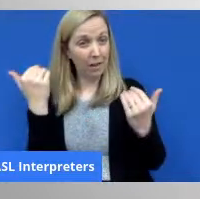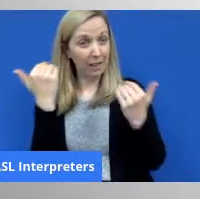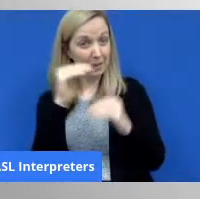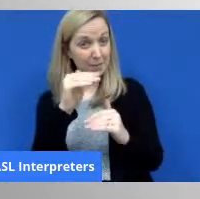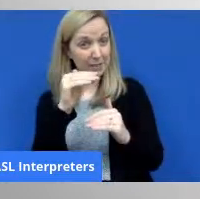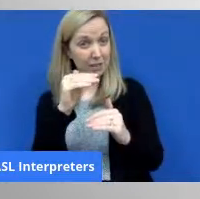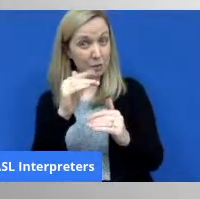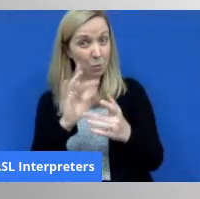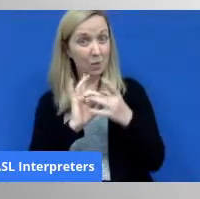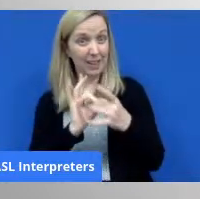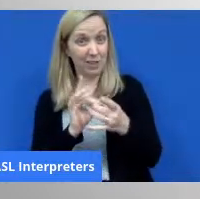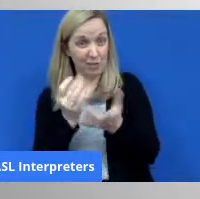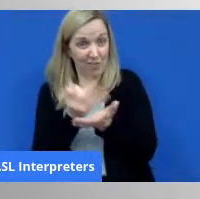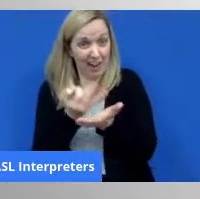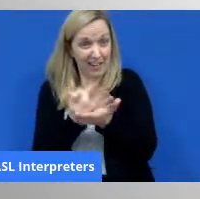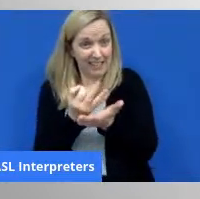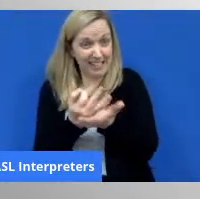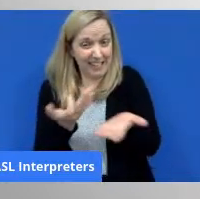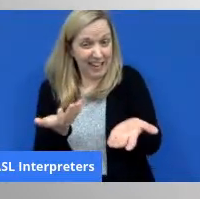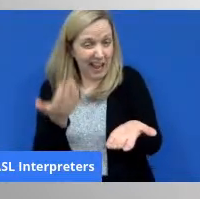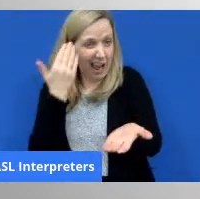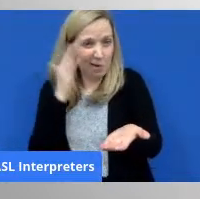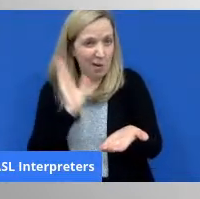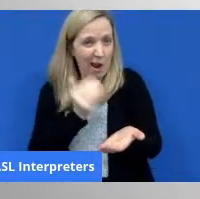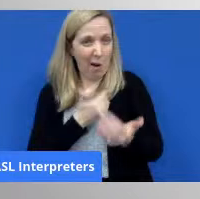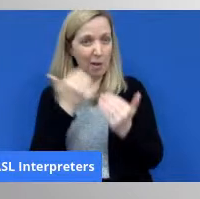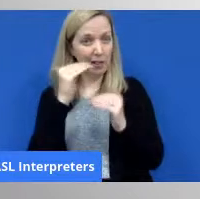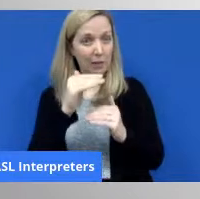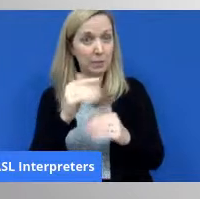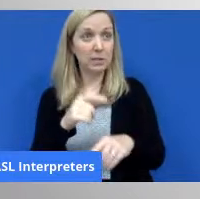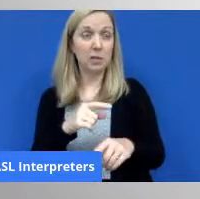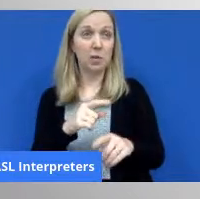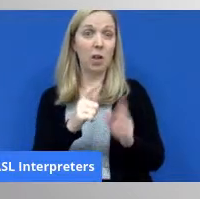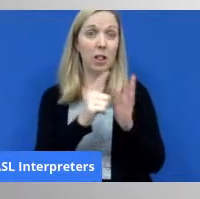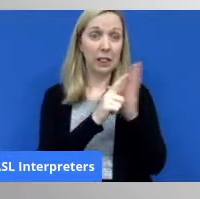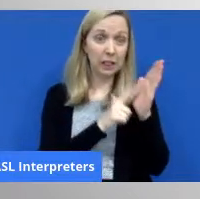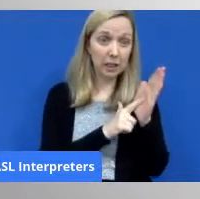financing, in terms of both legally and